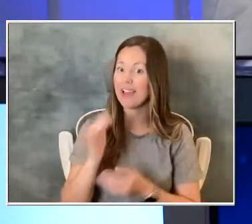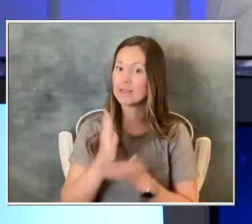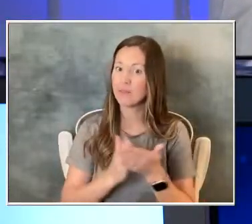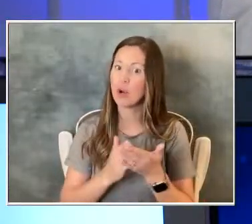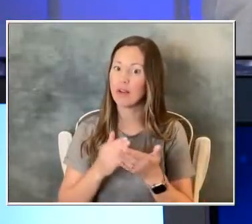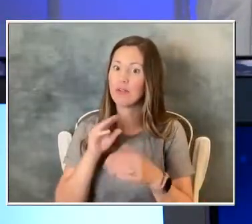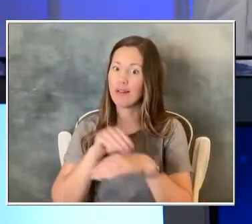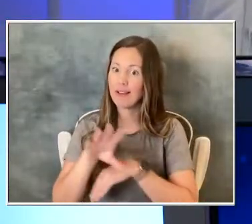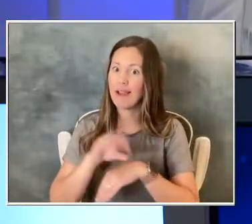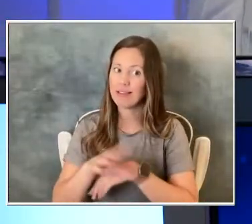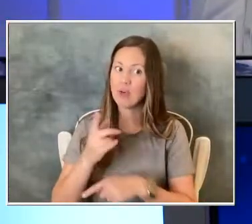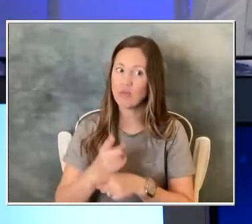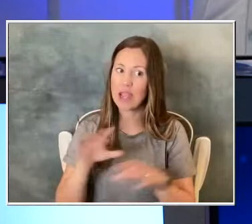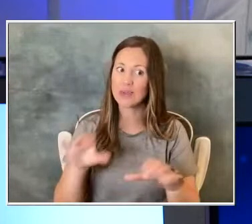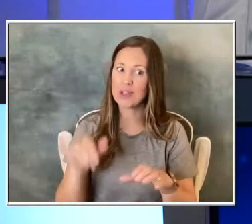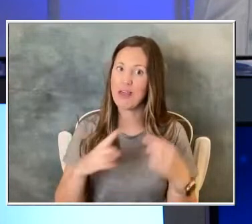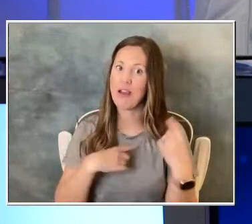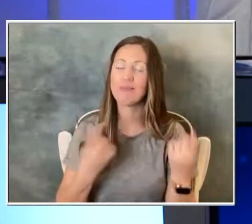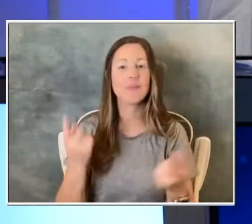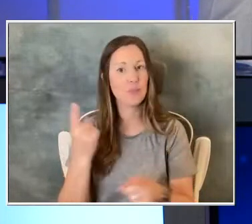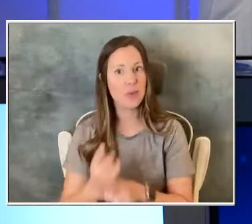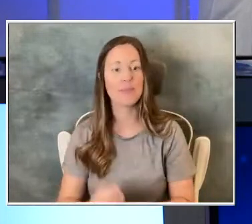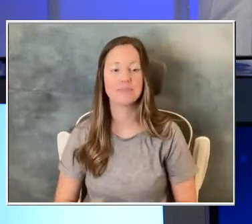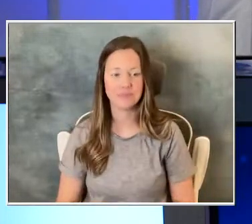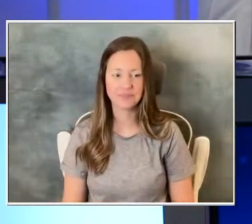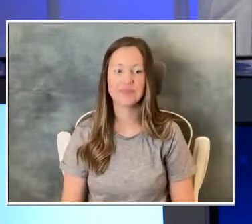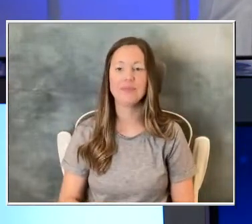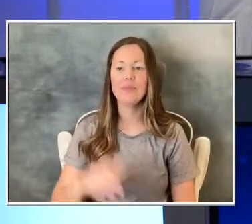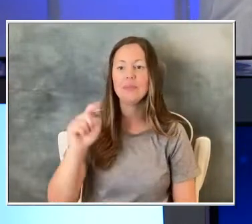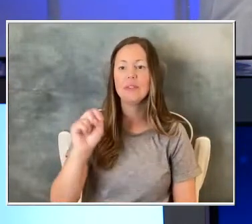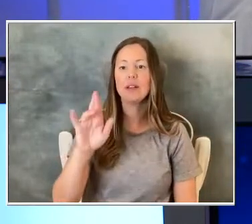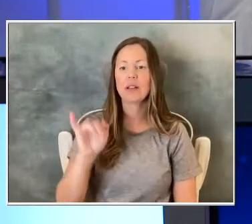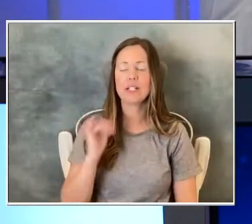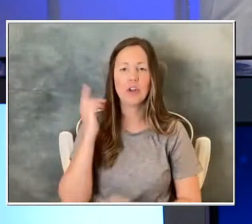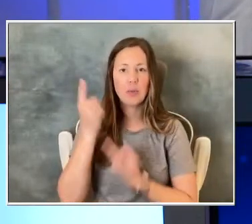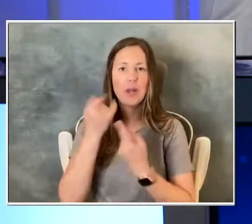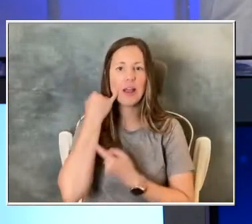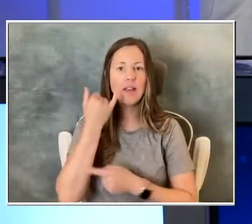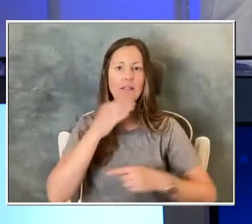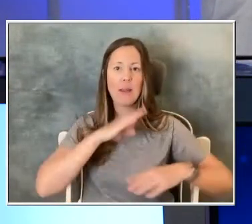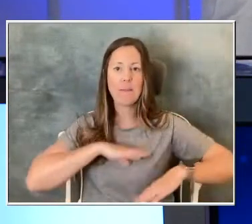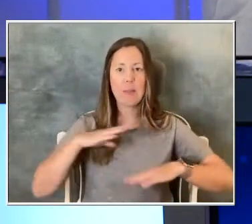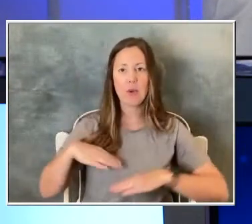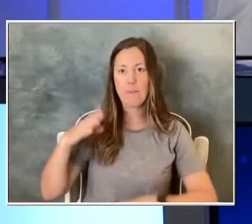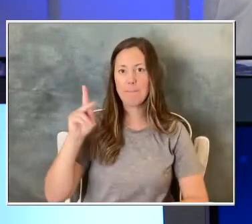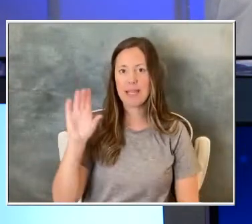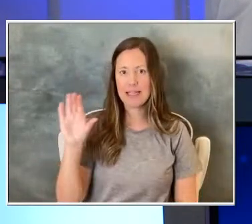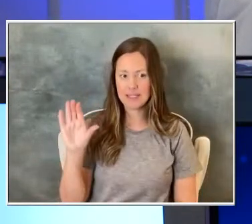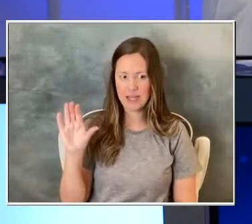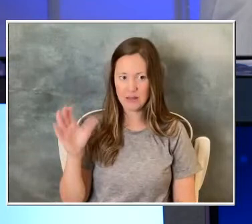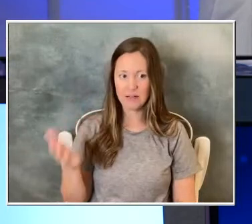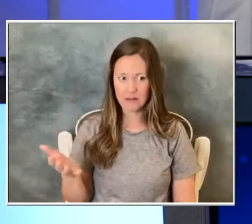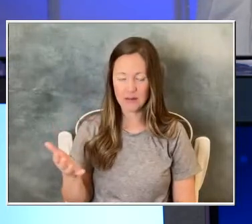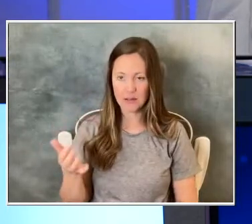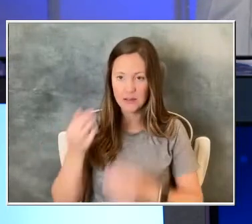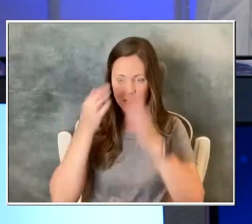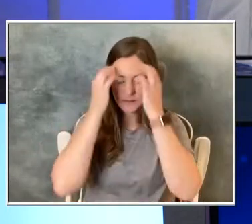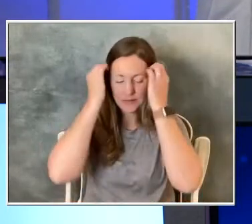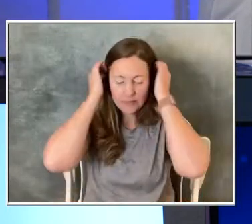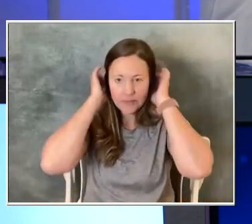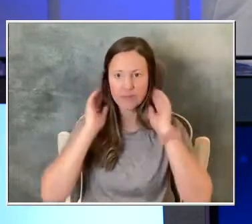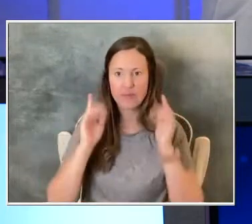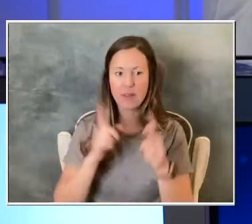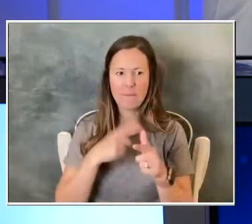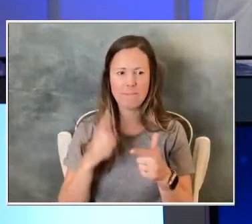that. Absolutely. So Terry has a question. If you get your mammogram in Kansas City like these ladies and their friends did, but then you do have